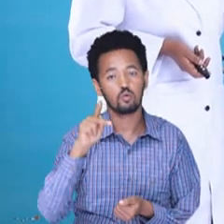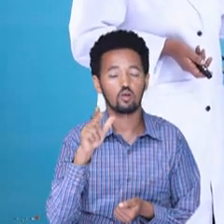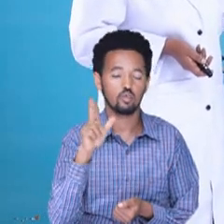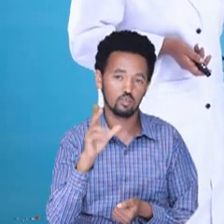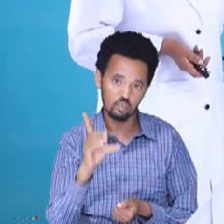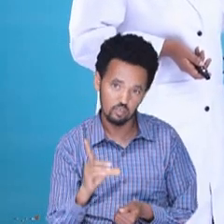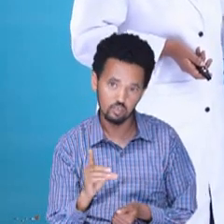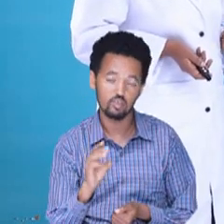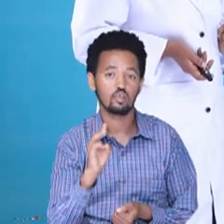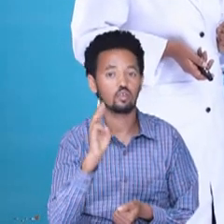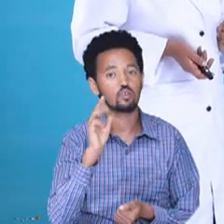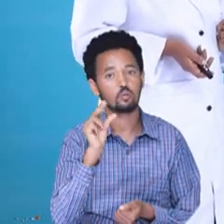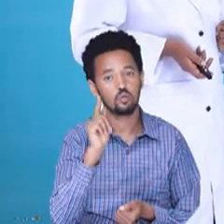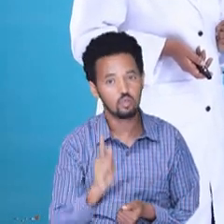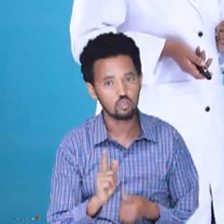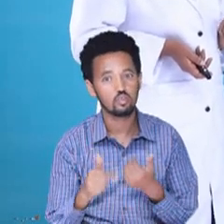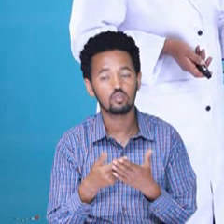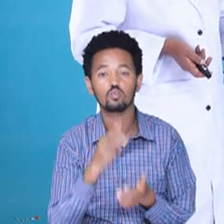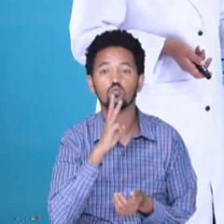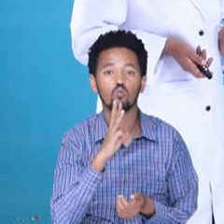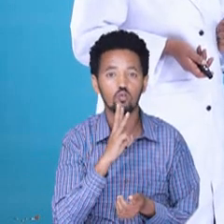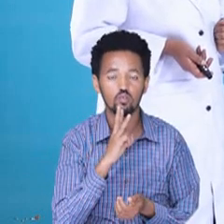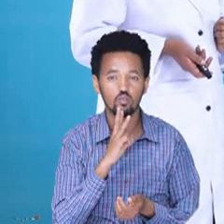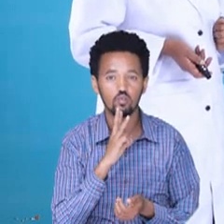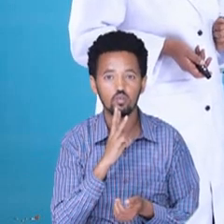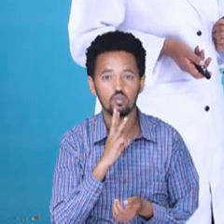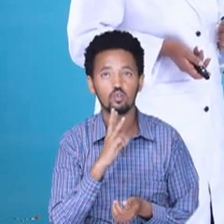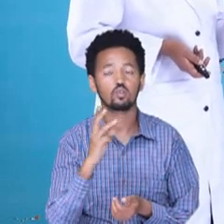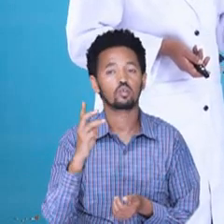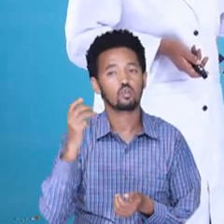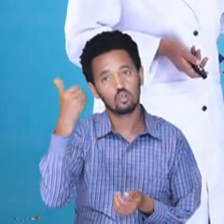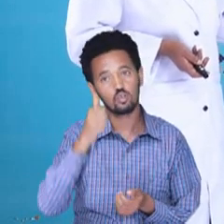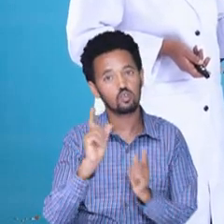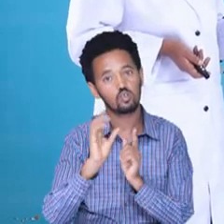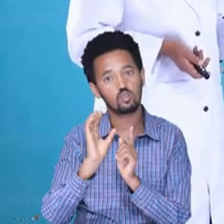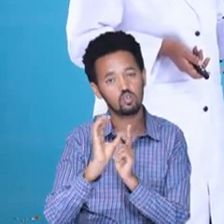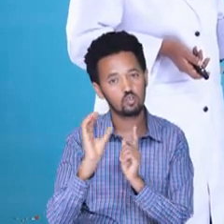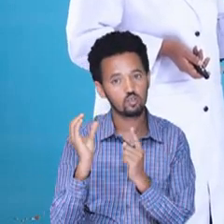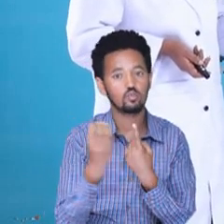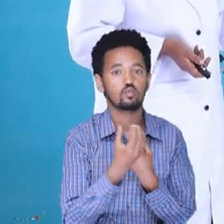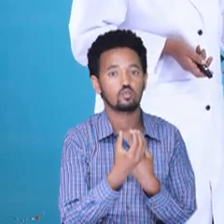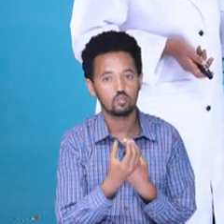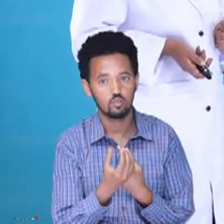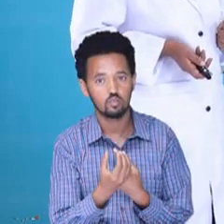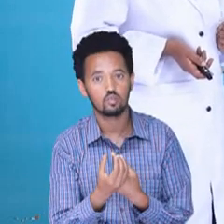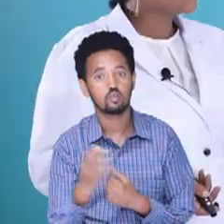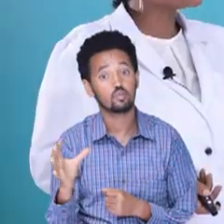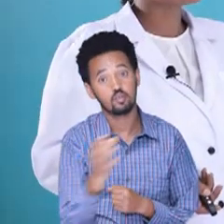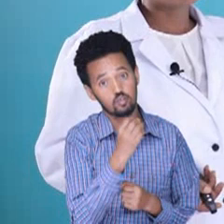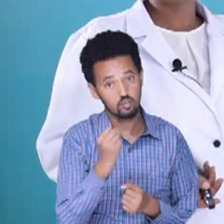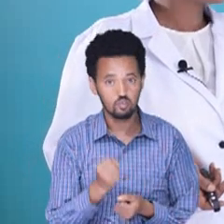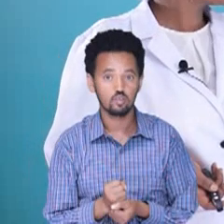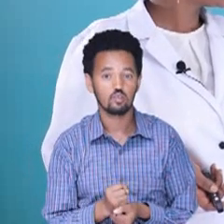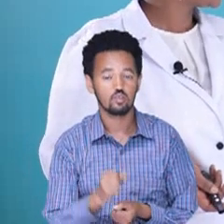or it has wetter climate, or we call it wet savanna.